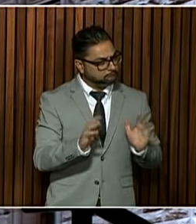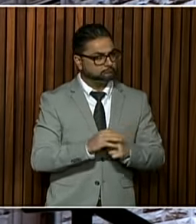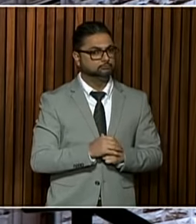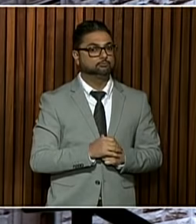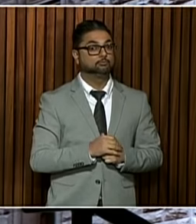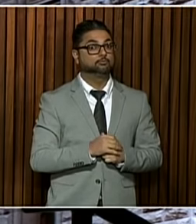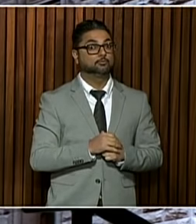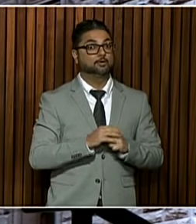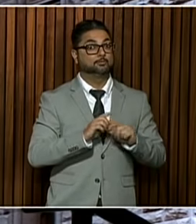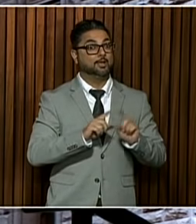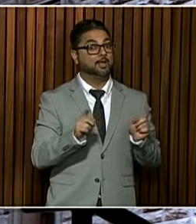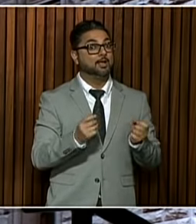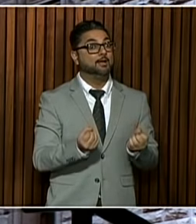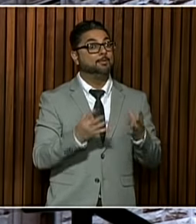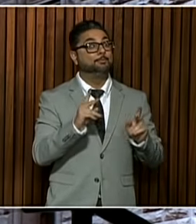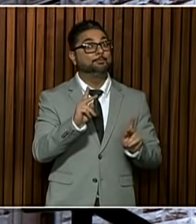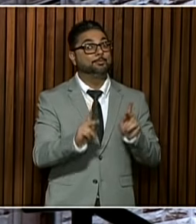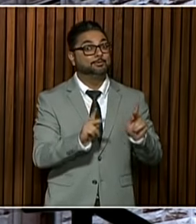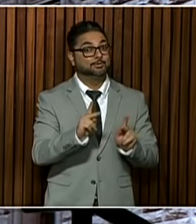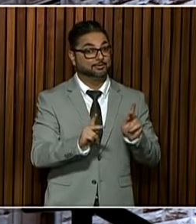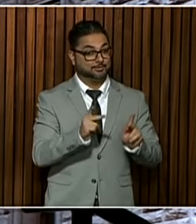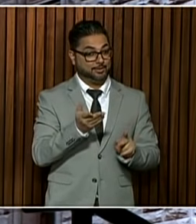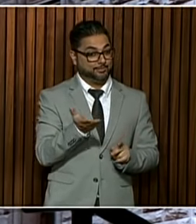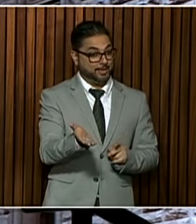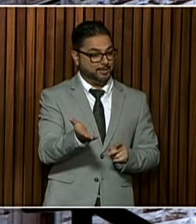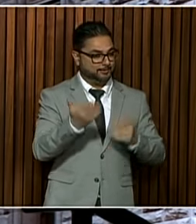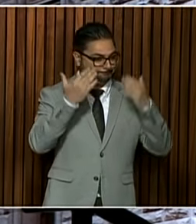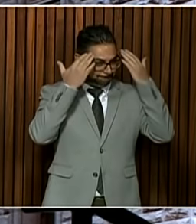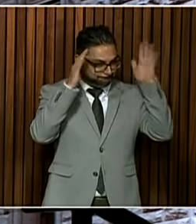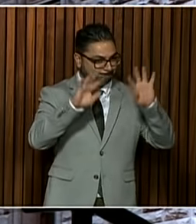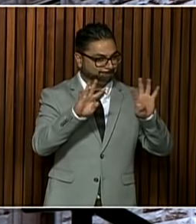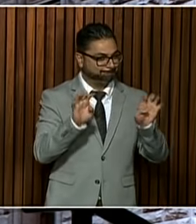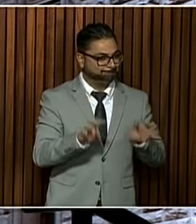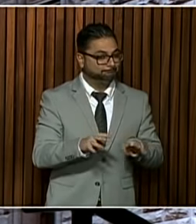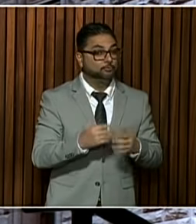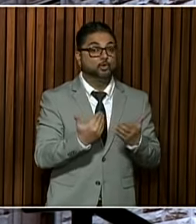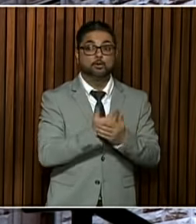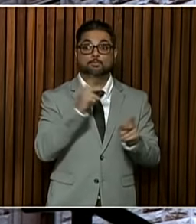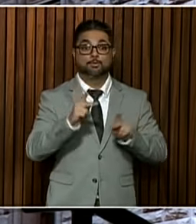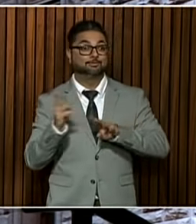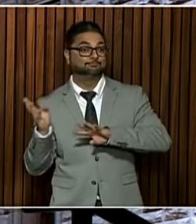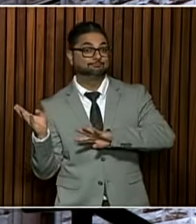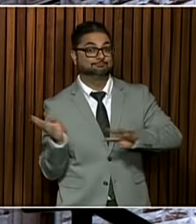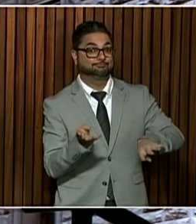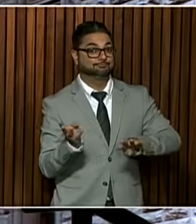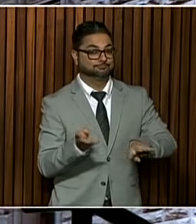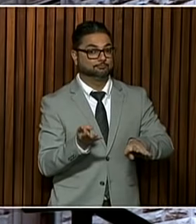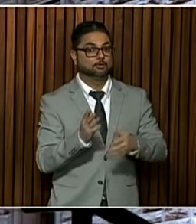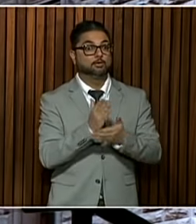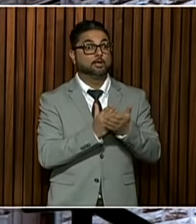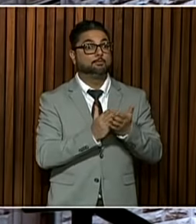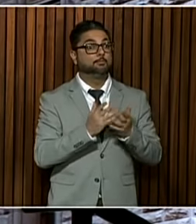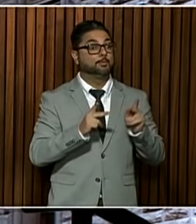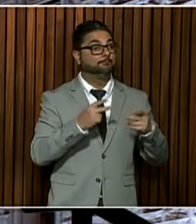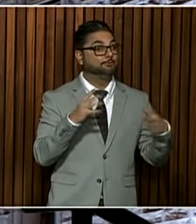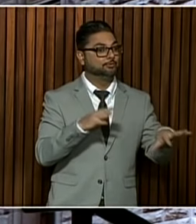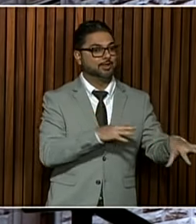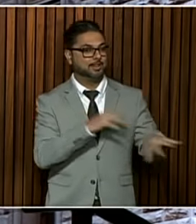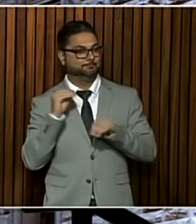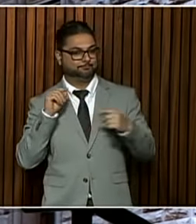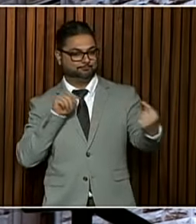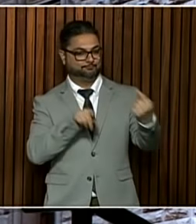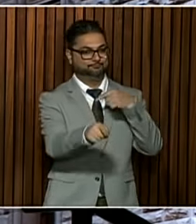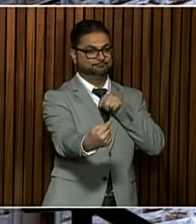and discharged, with the more concerning ones, of course, related to intensive care unit admissions and ventilation as